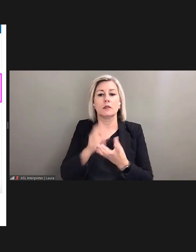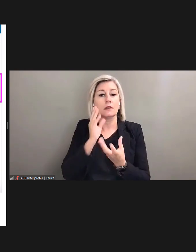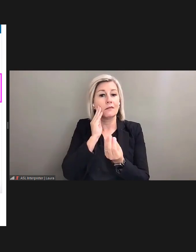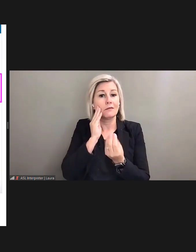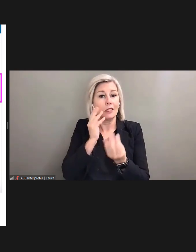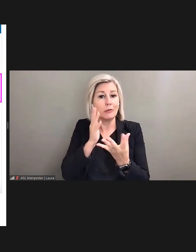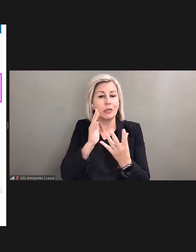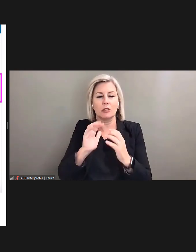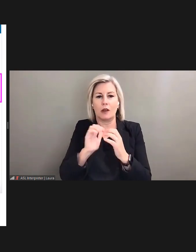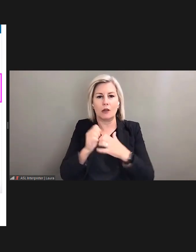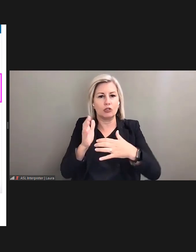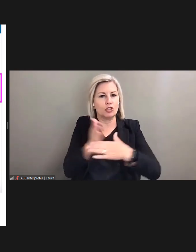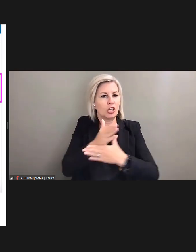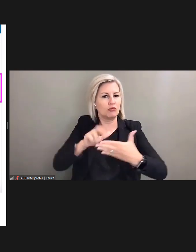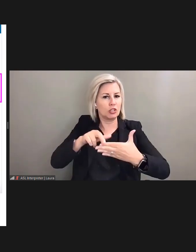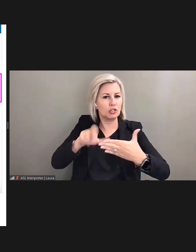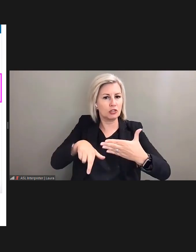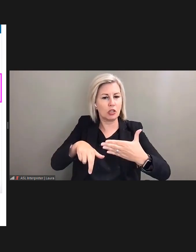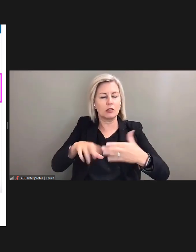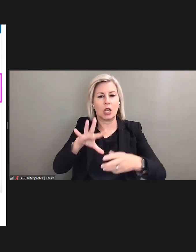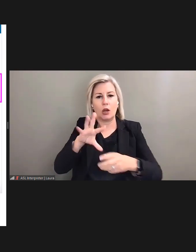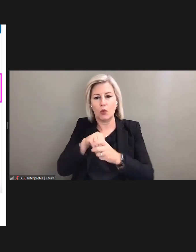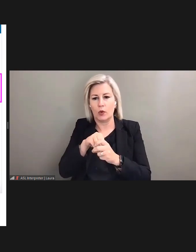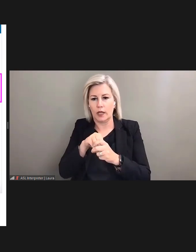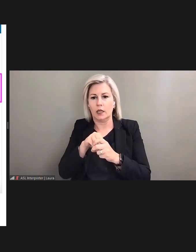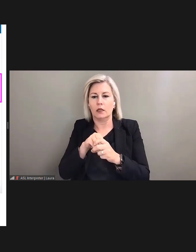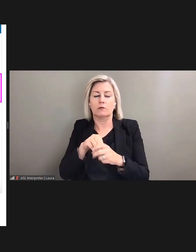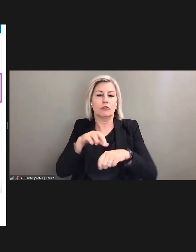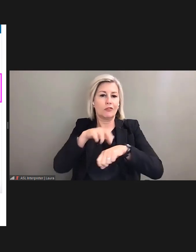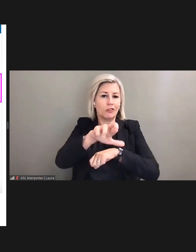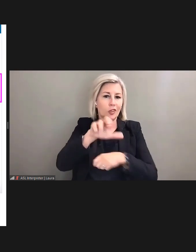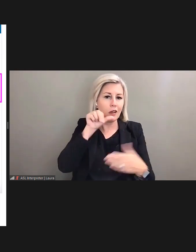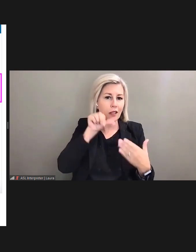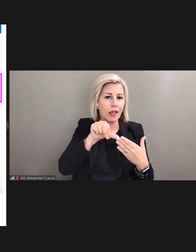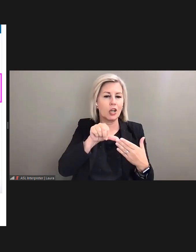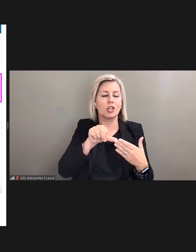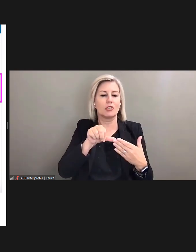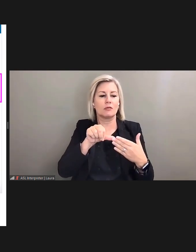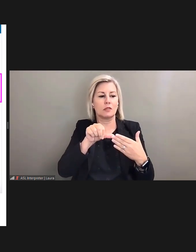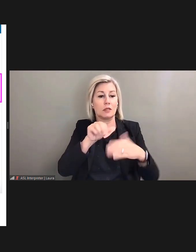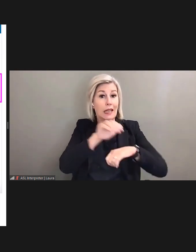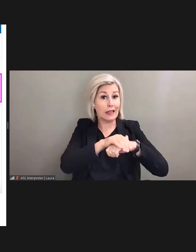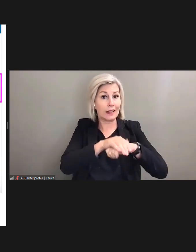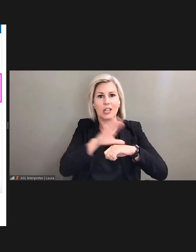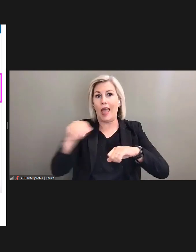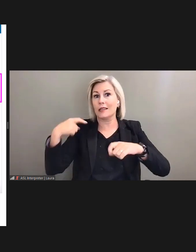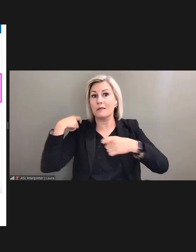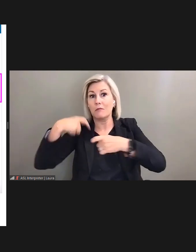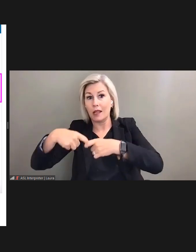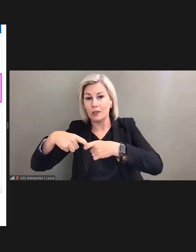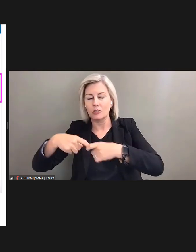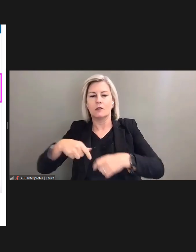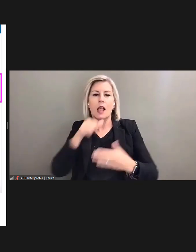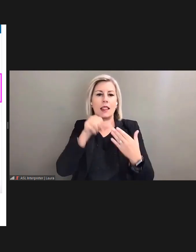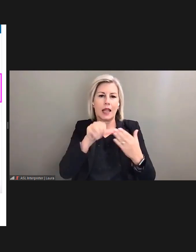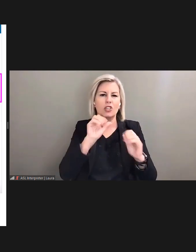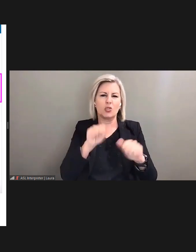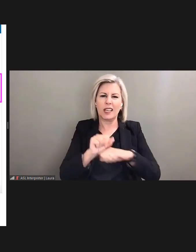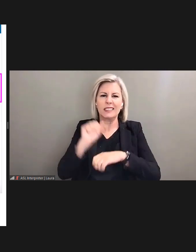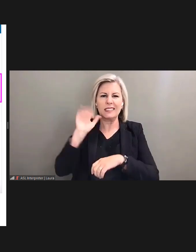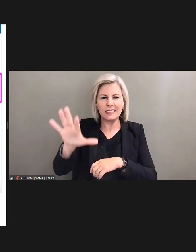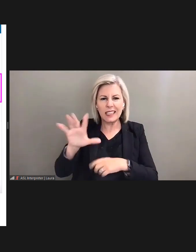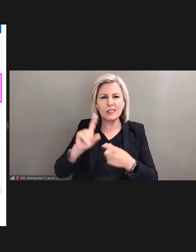information on sharing results, including referral letters in English and in Spanish, letters you can send